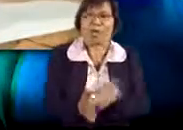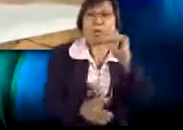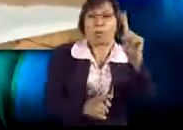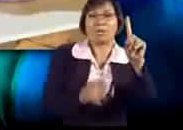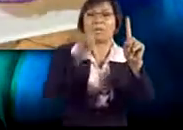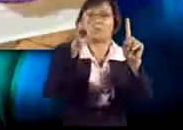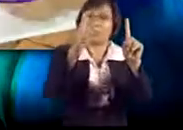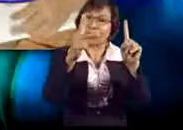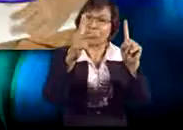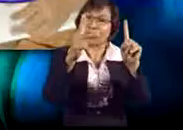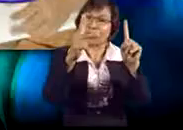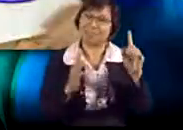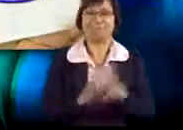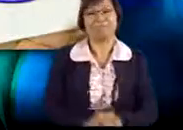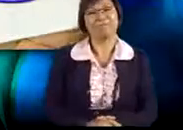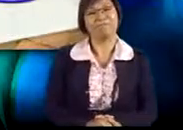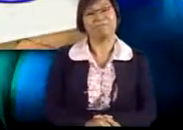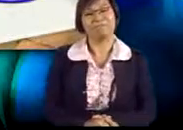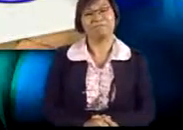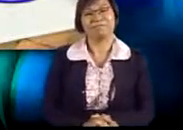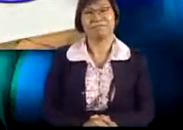I get 1 3/4.